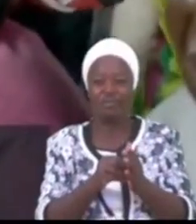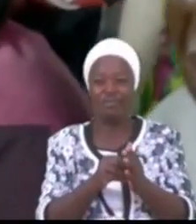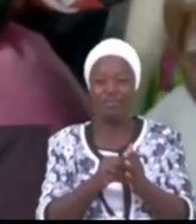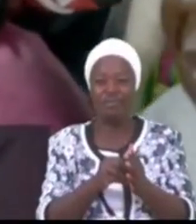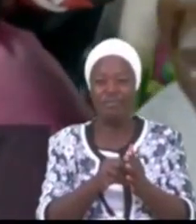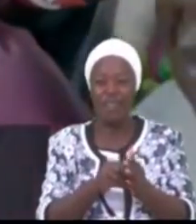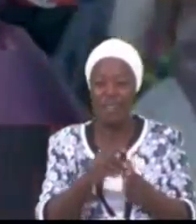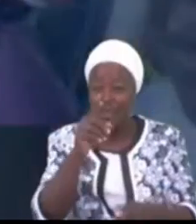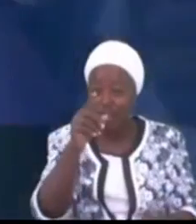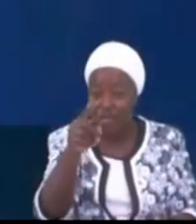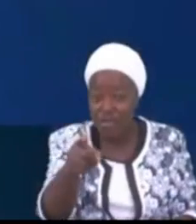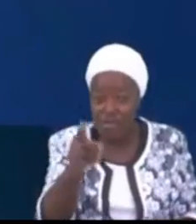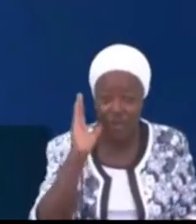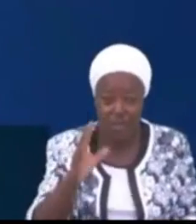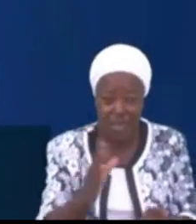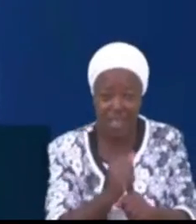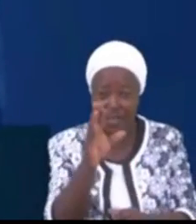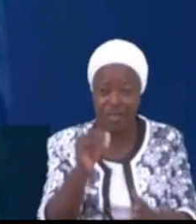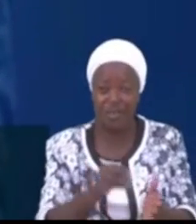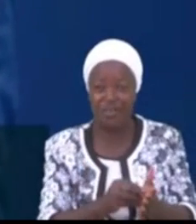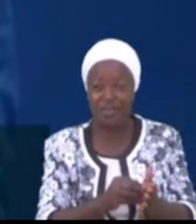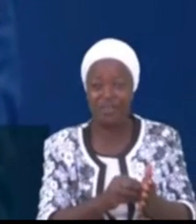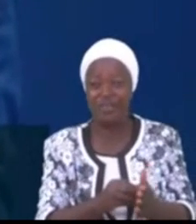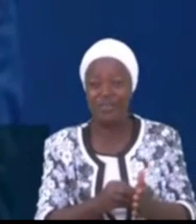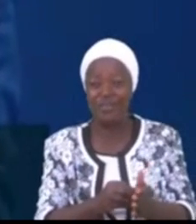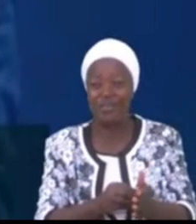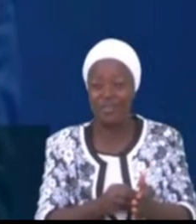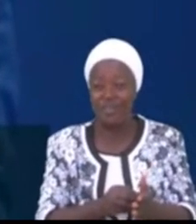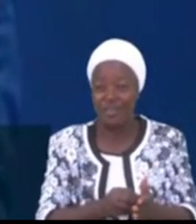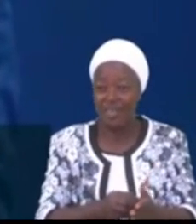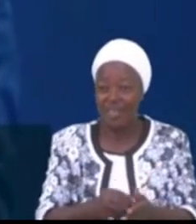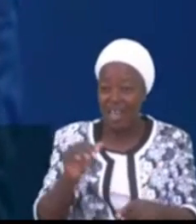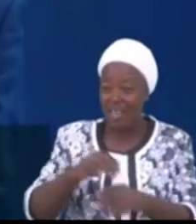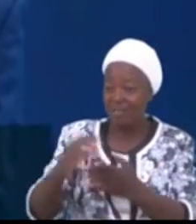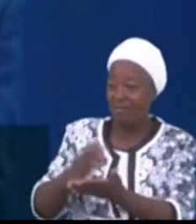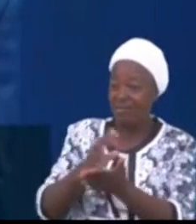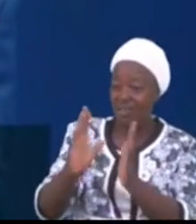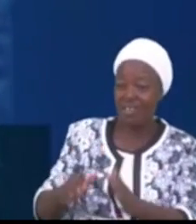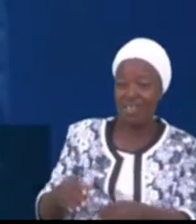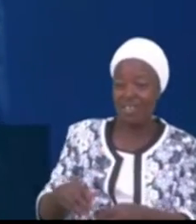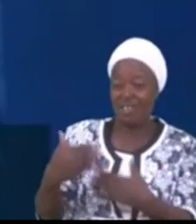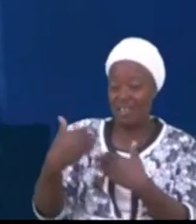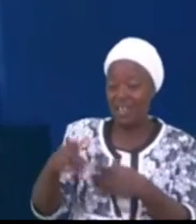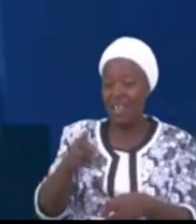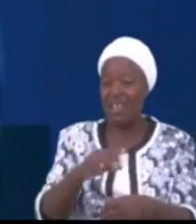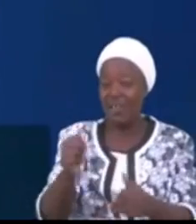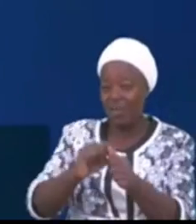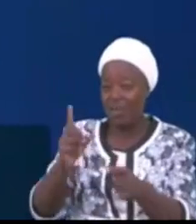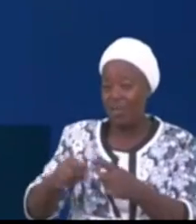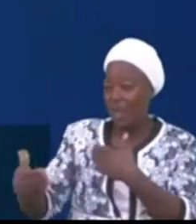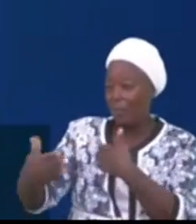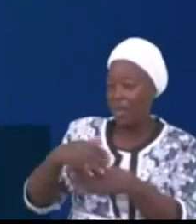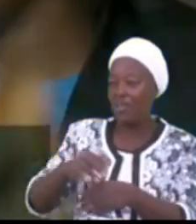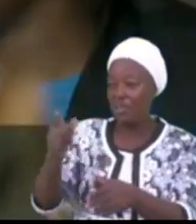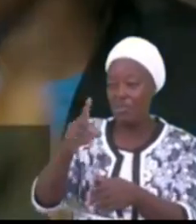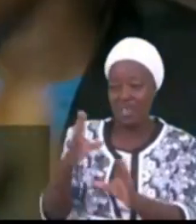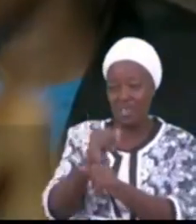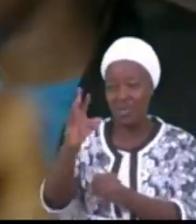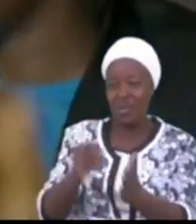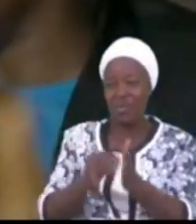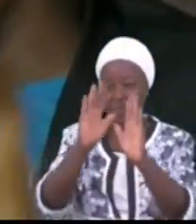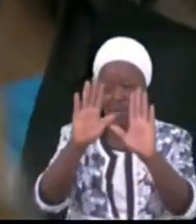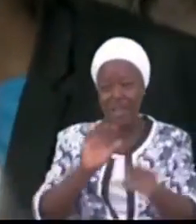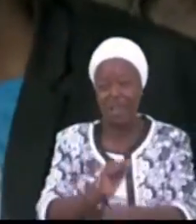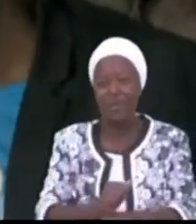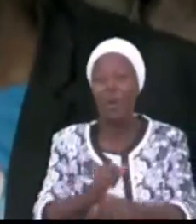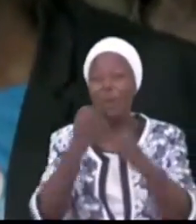You will get your own. On the choir side there, everyone to the back, you will get your own.